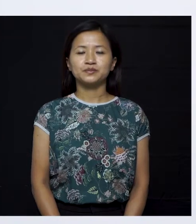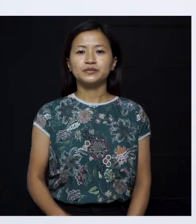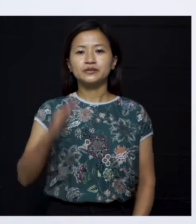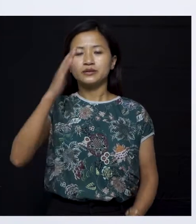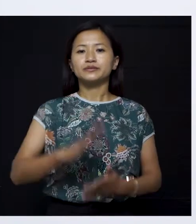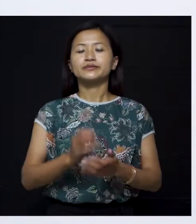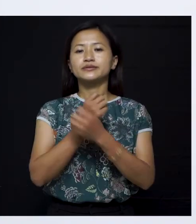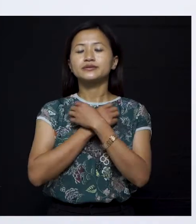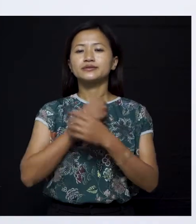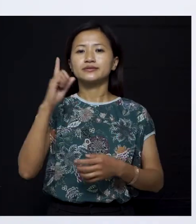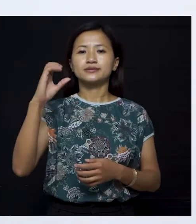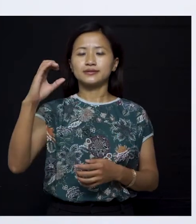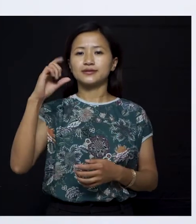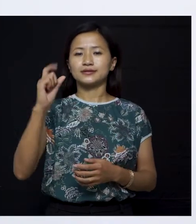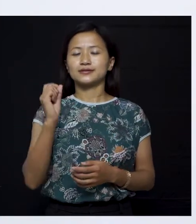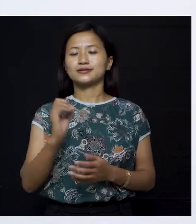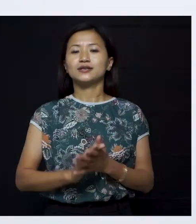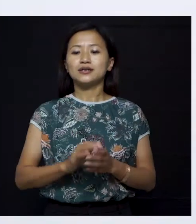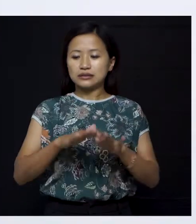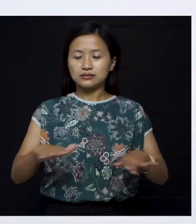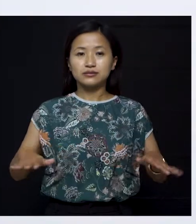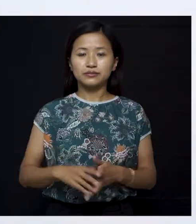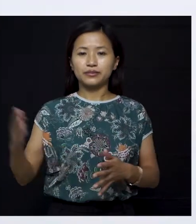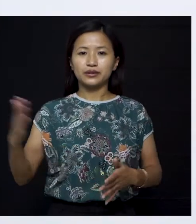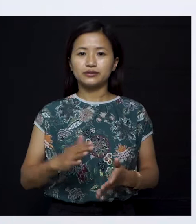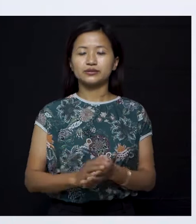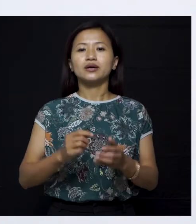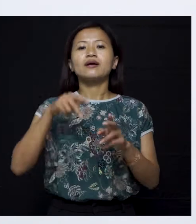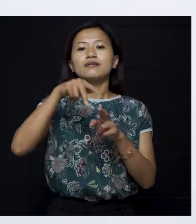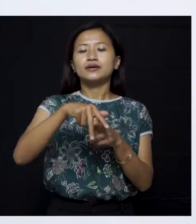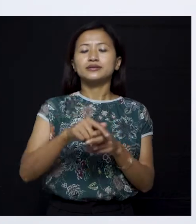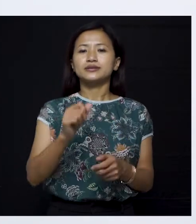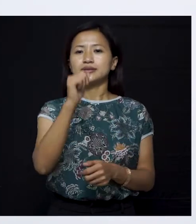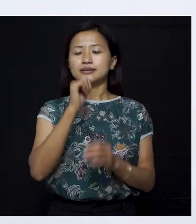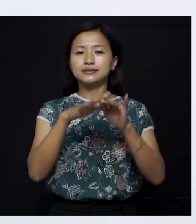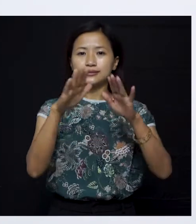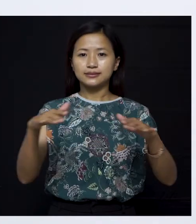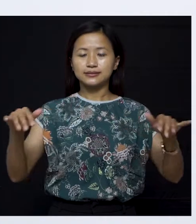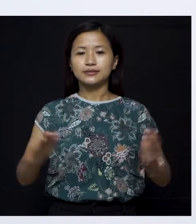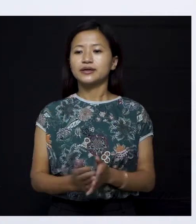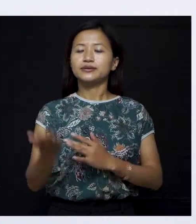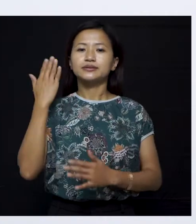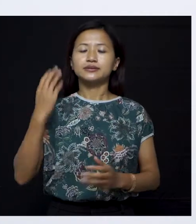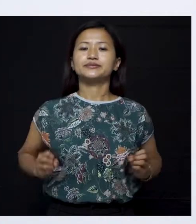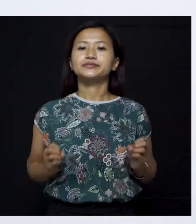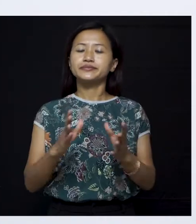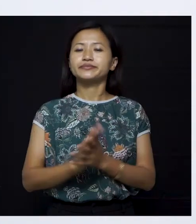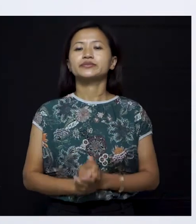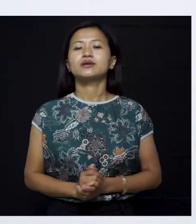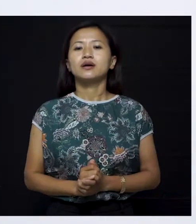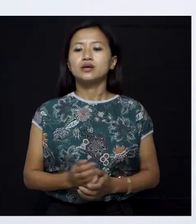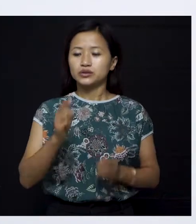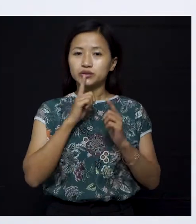Hello, my dear class 10 students. I'm back to you with Riders to the Sea, which we have started in our previous class. And by now, I'm sure